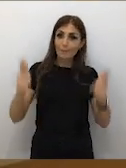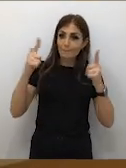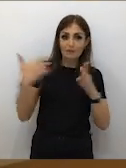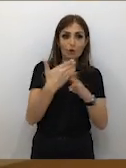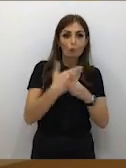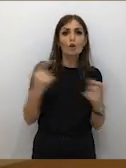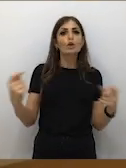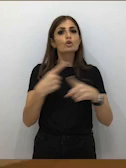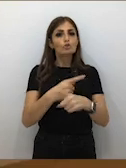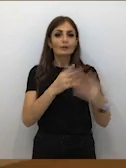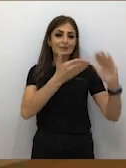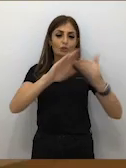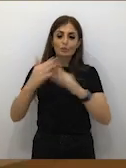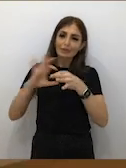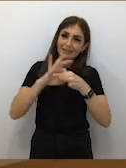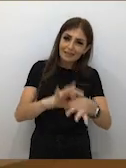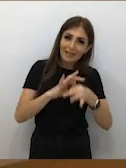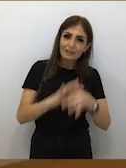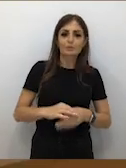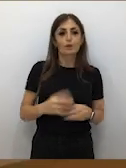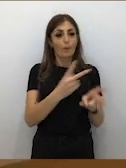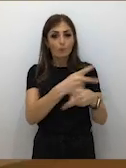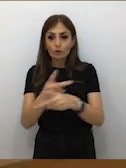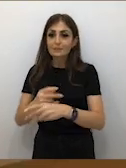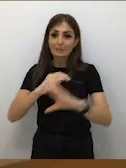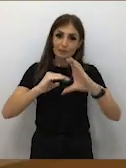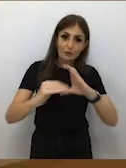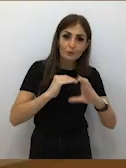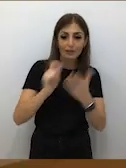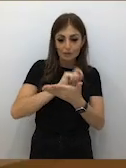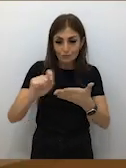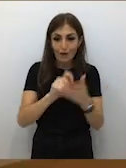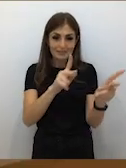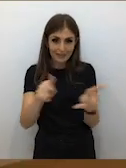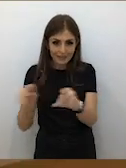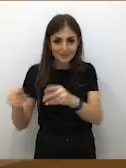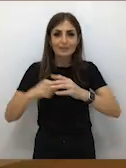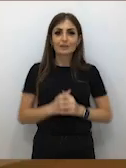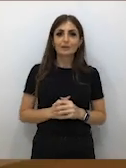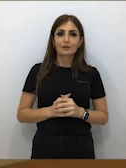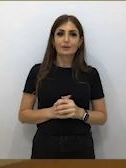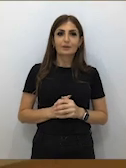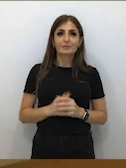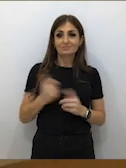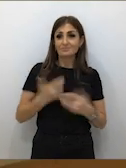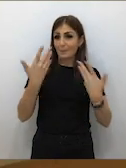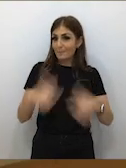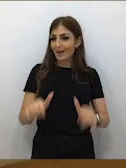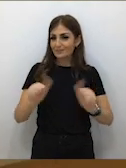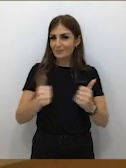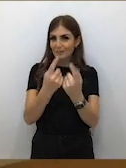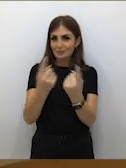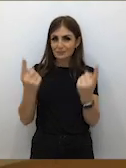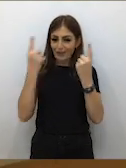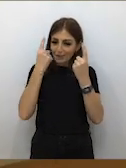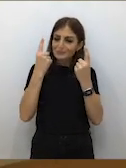culture manager working across community engagement, creative producing, communications, writing, and editing. And I'm an